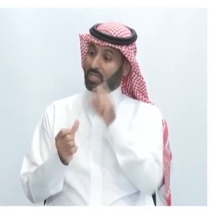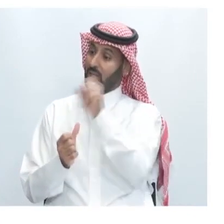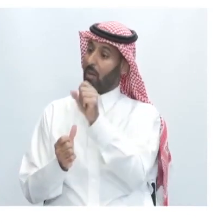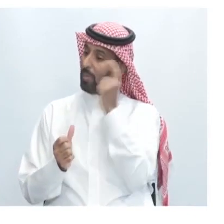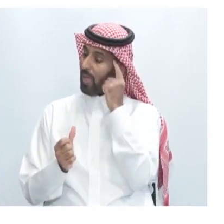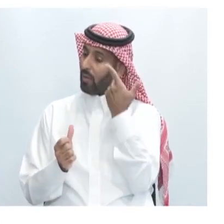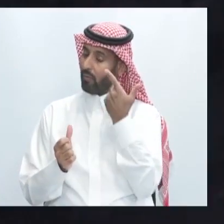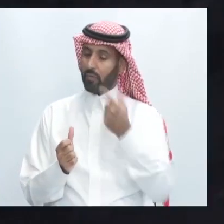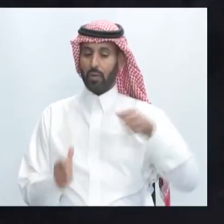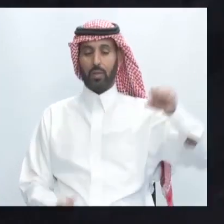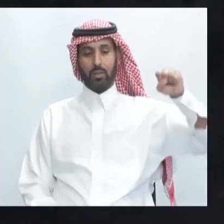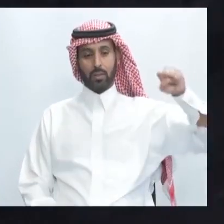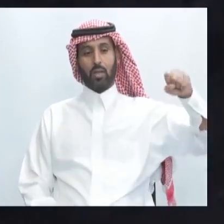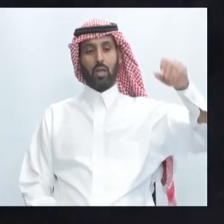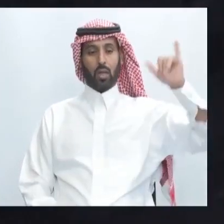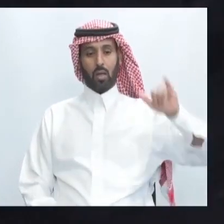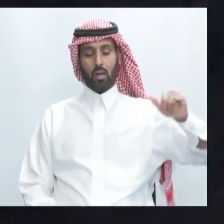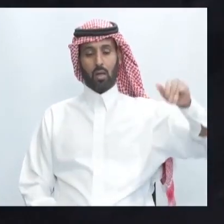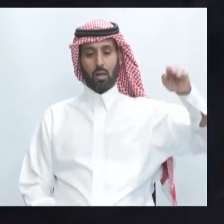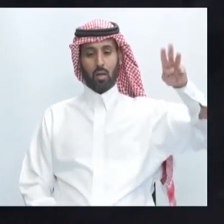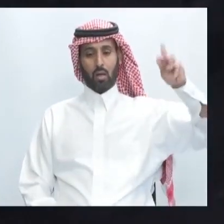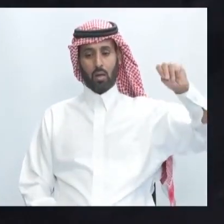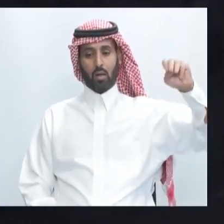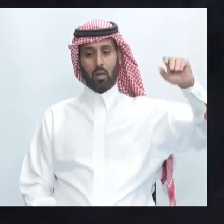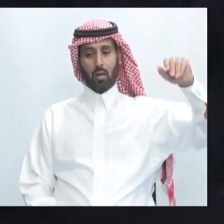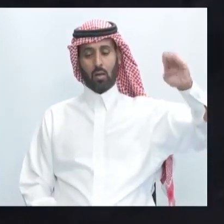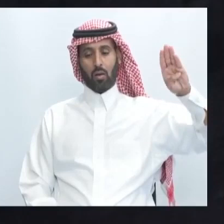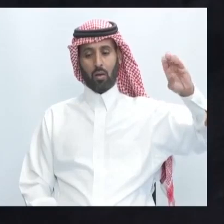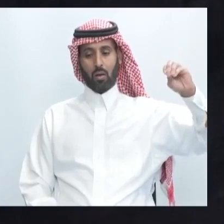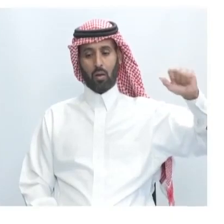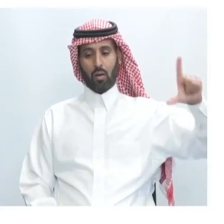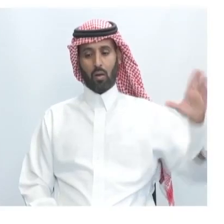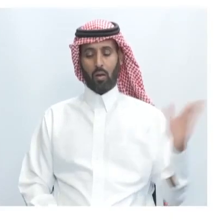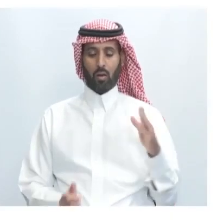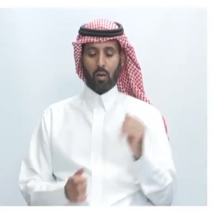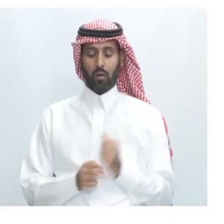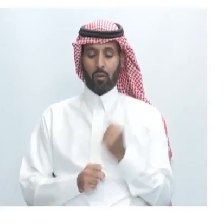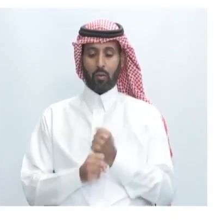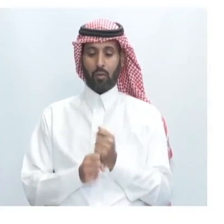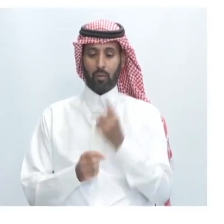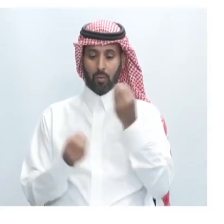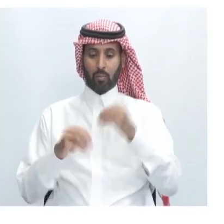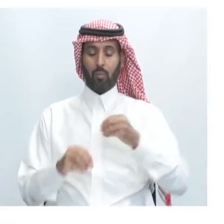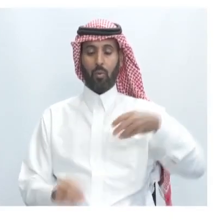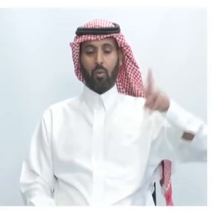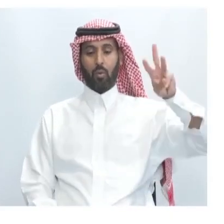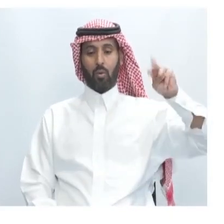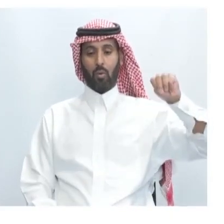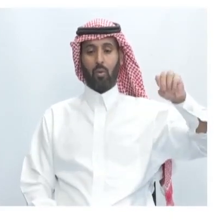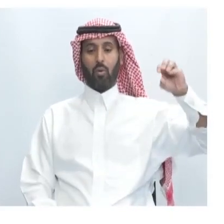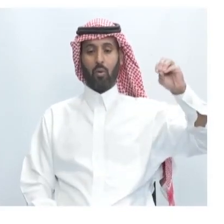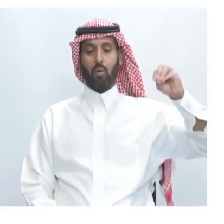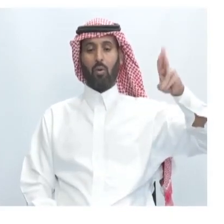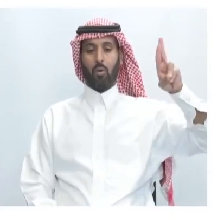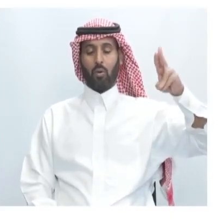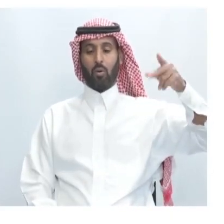something. Yes, the verb is to symbolize. And the verb is mourn. Mourn, we